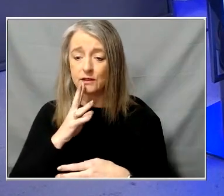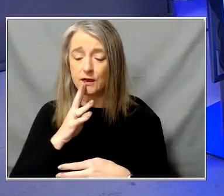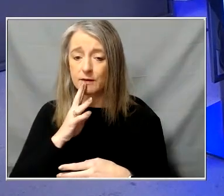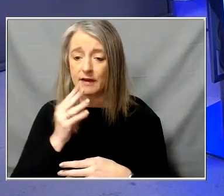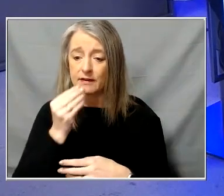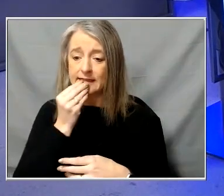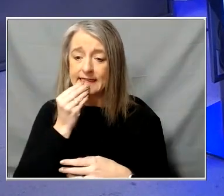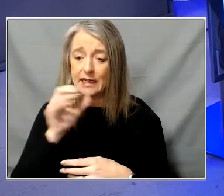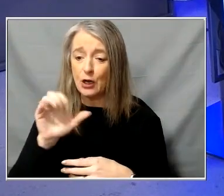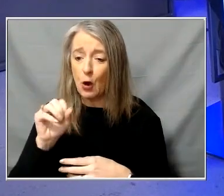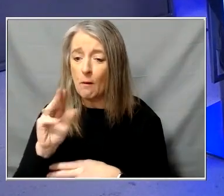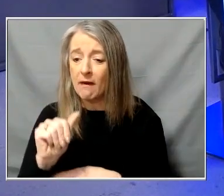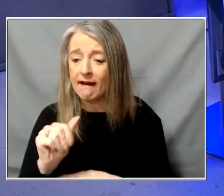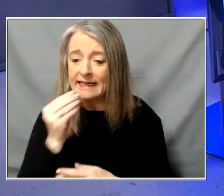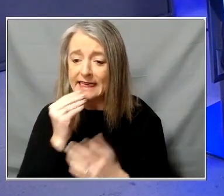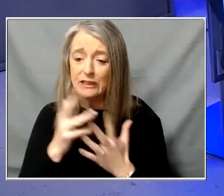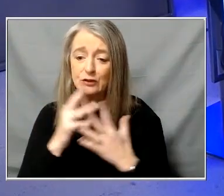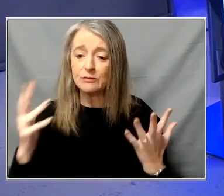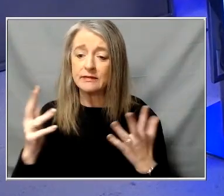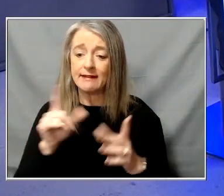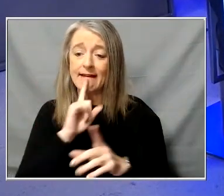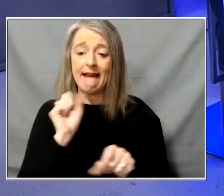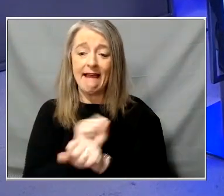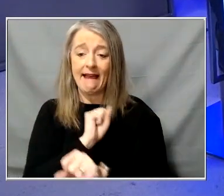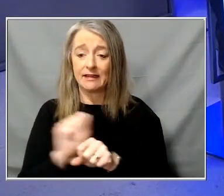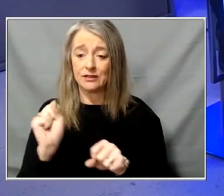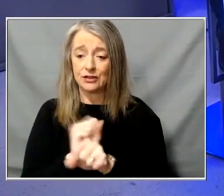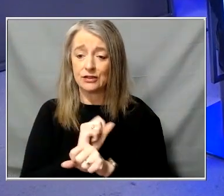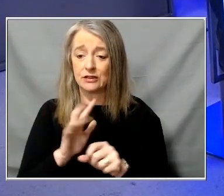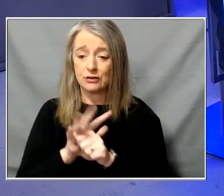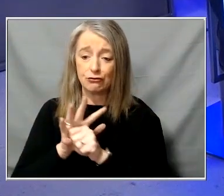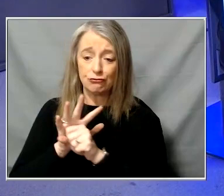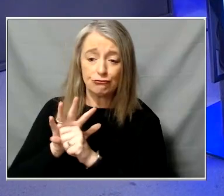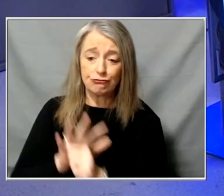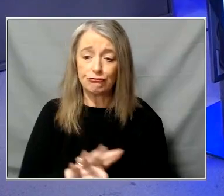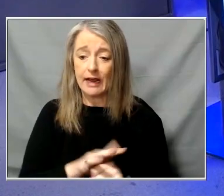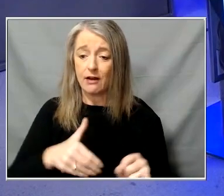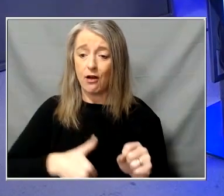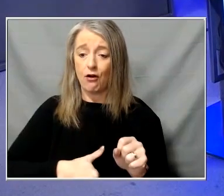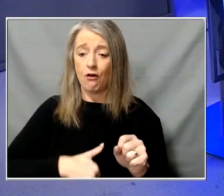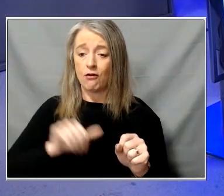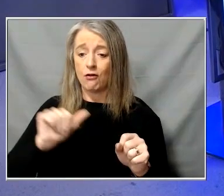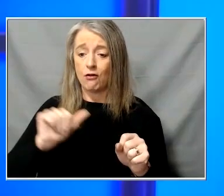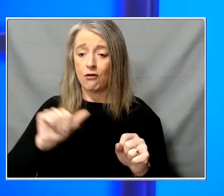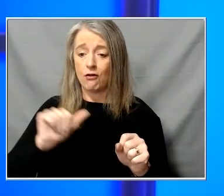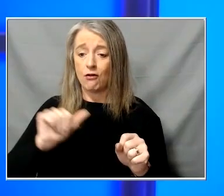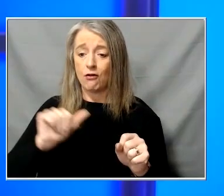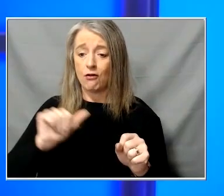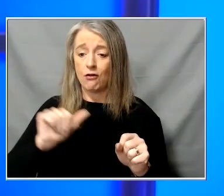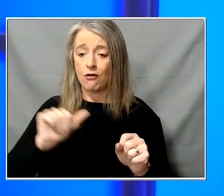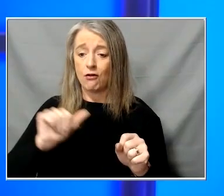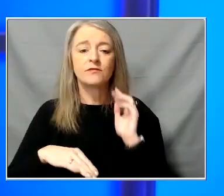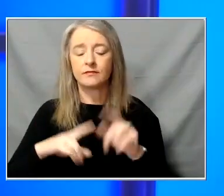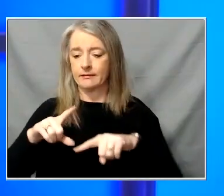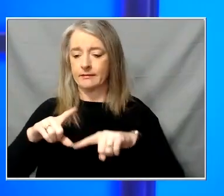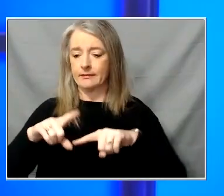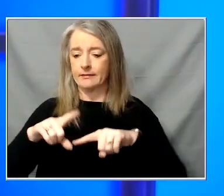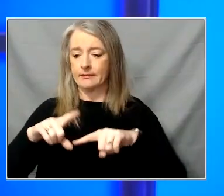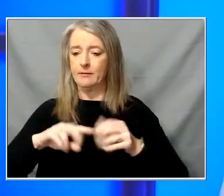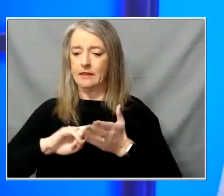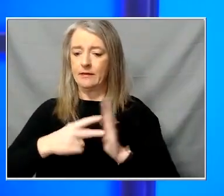talk about it this time of year, is that actually a sign that we're putting strain on our gallbladder? I guess, depending on what you mean by a food